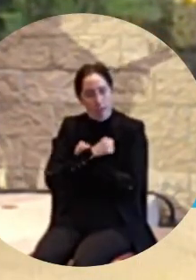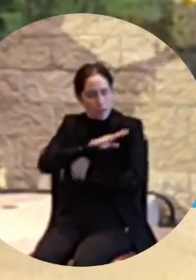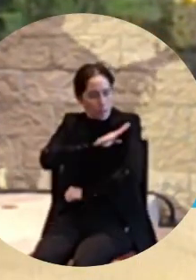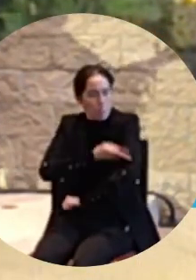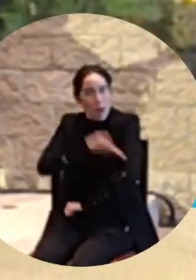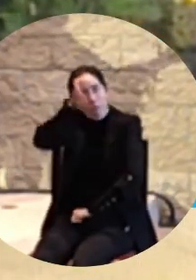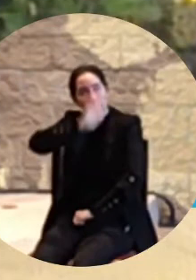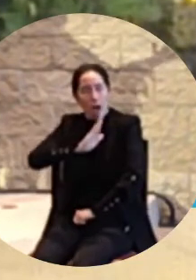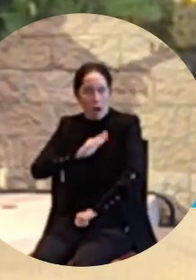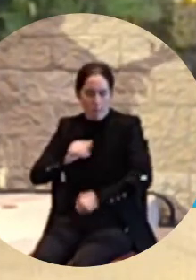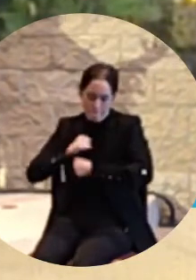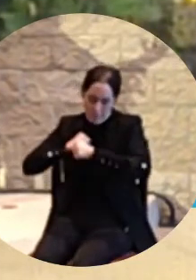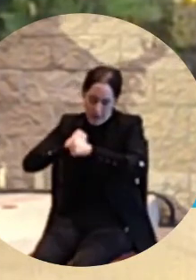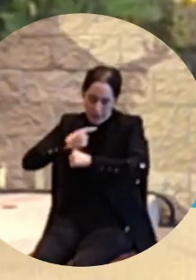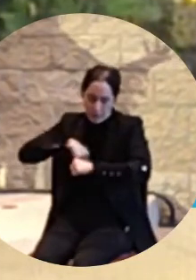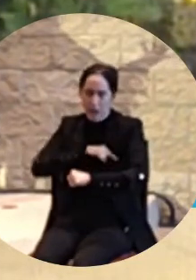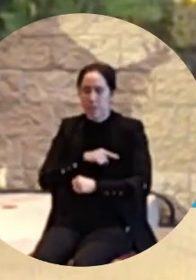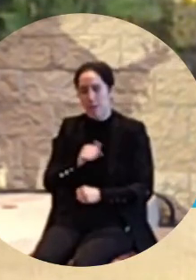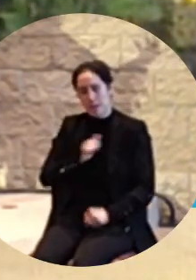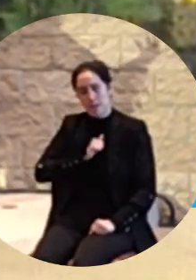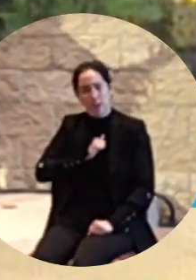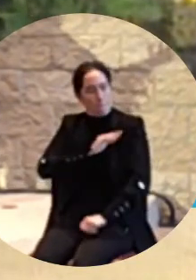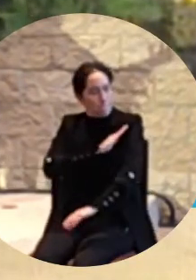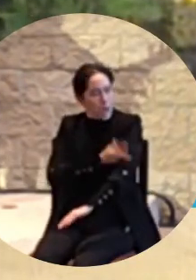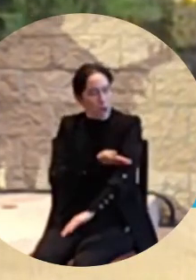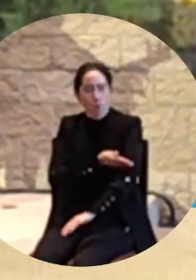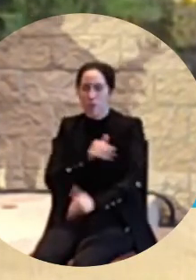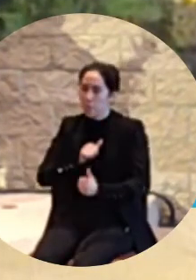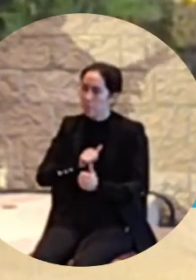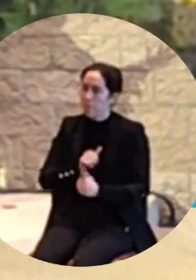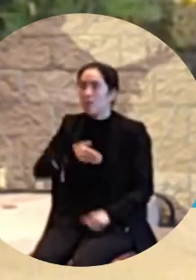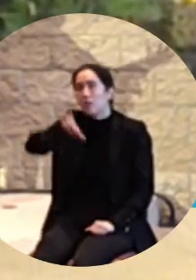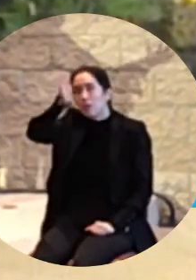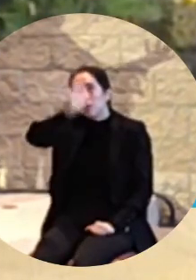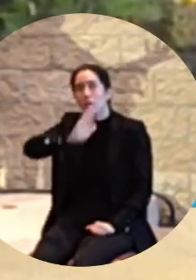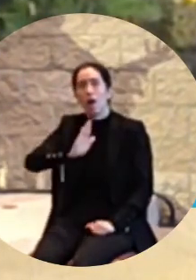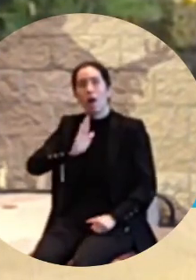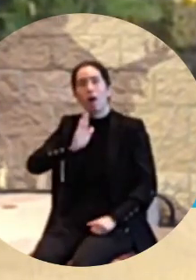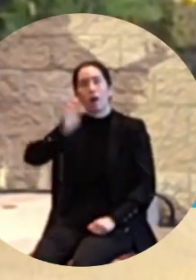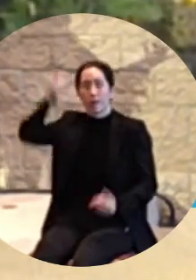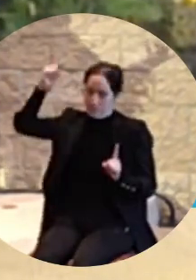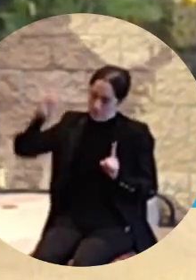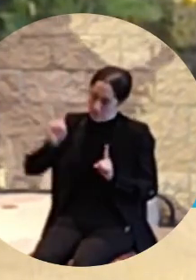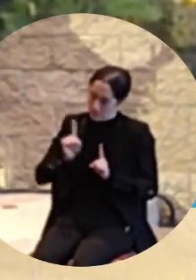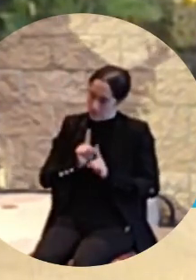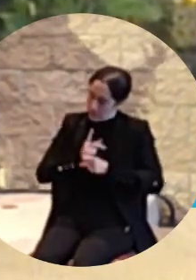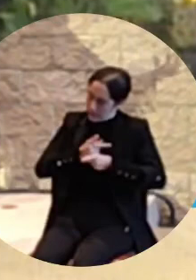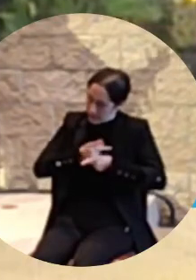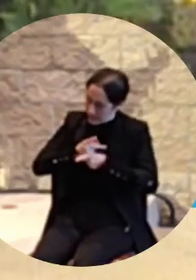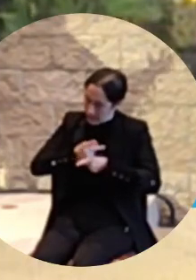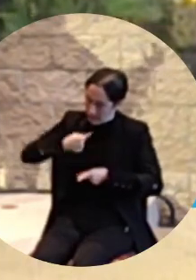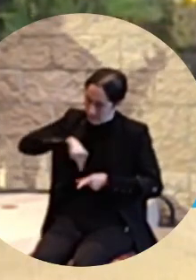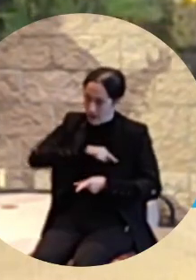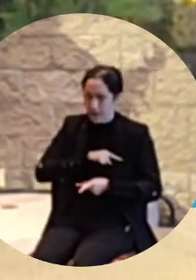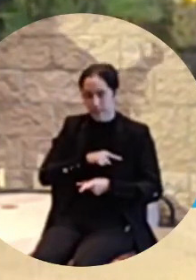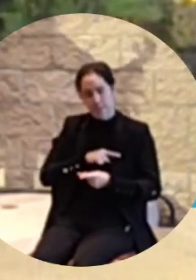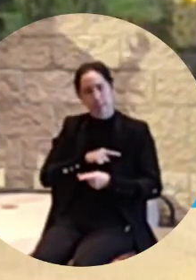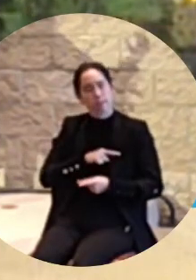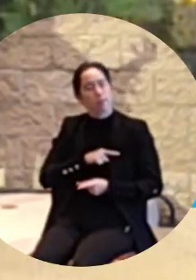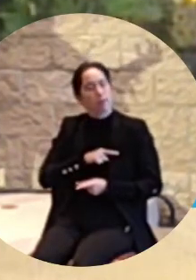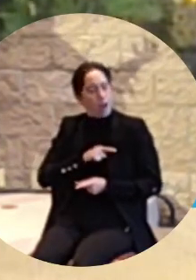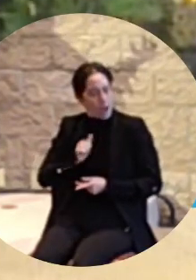The power of God protects us. I am power. The presence of God watches over us. I am